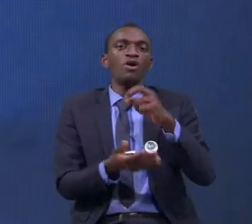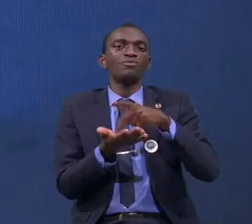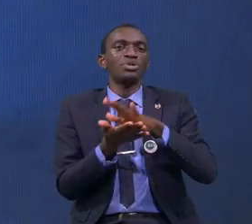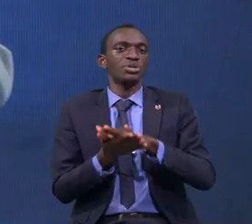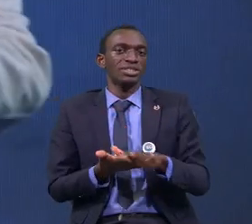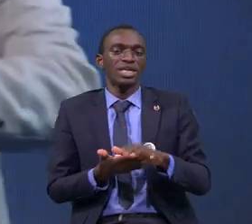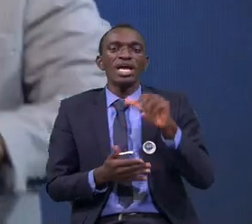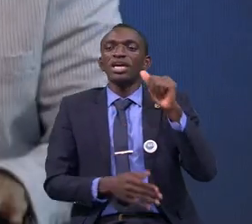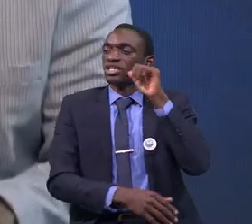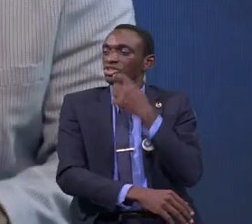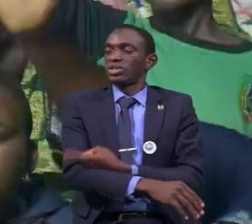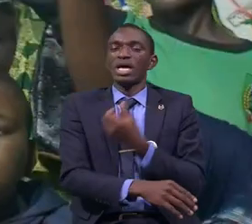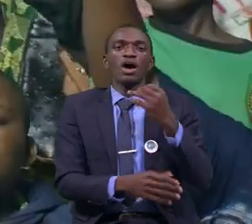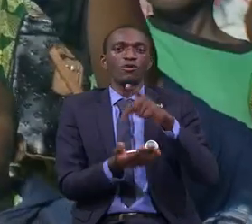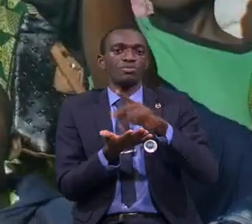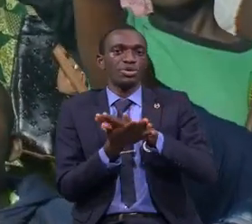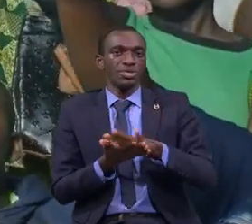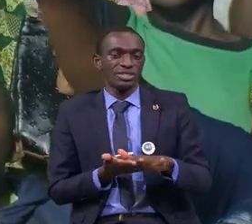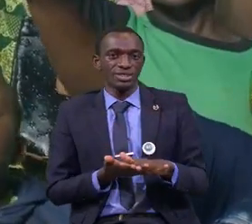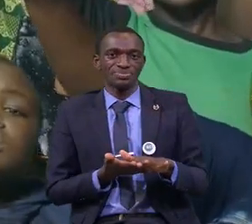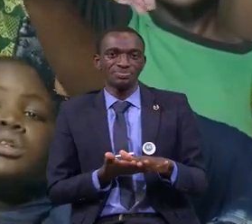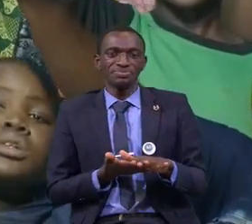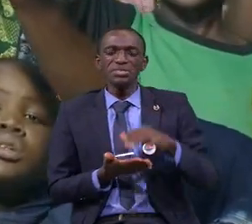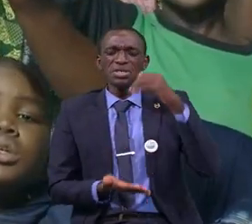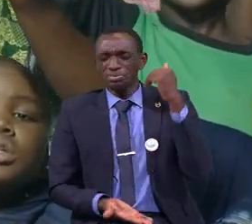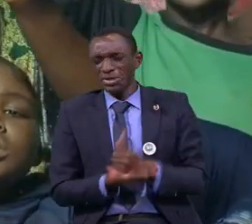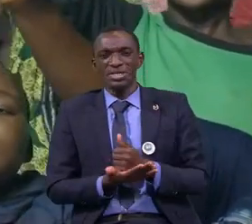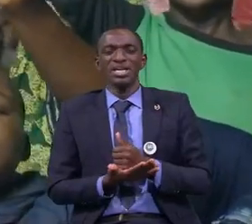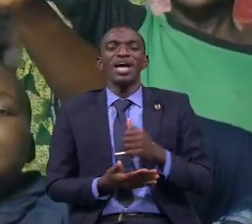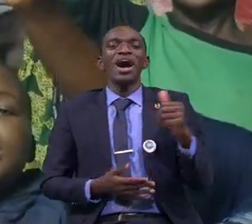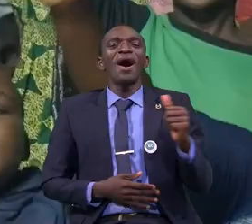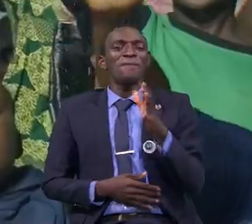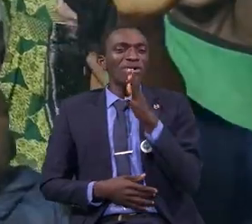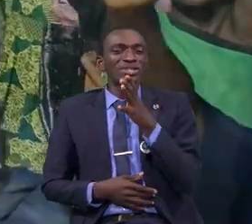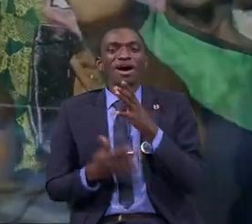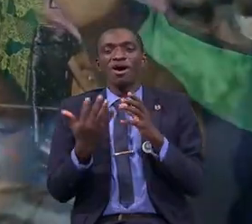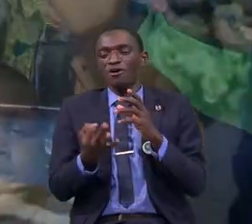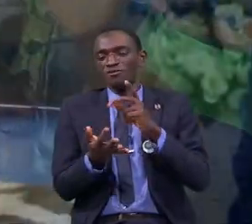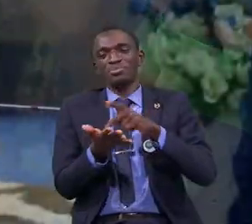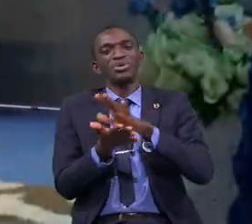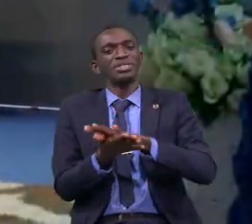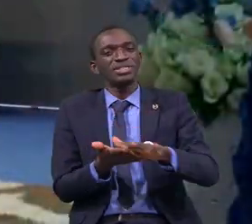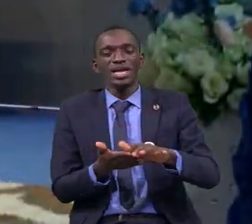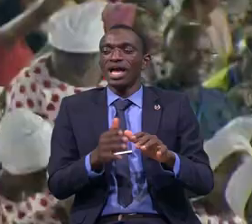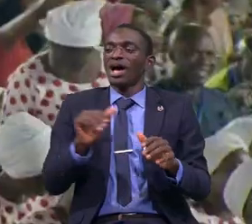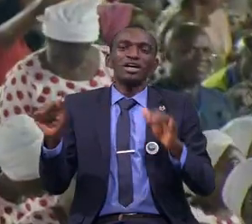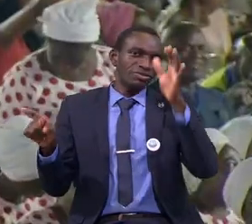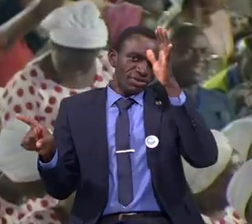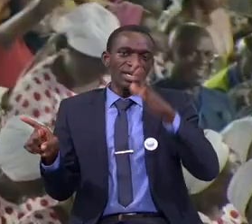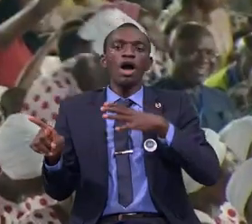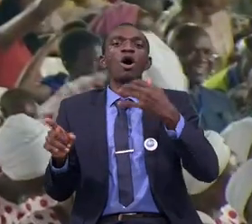a daughter of purity, a mother of purity, a father of